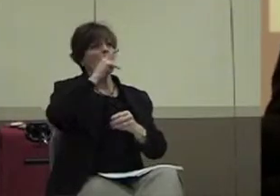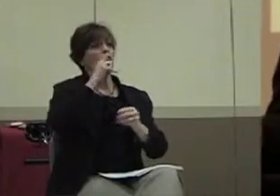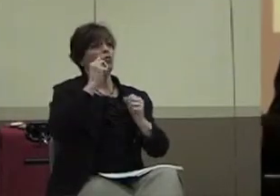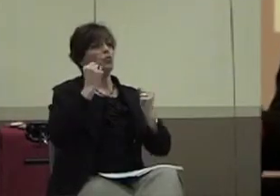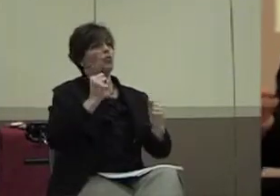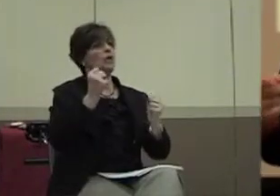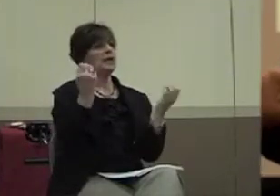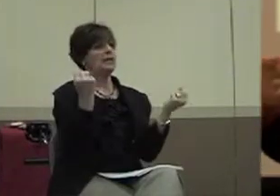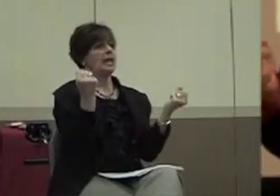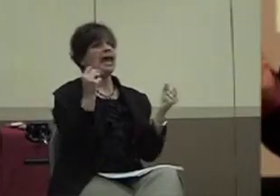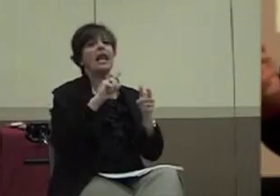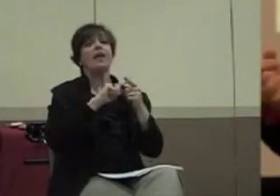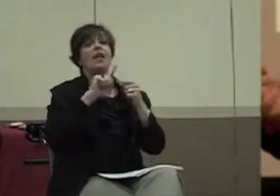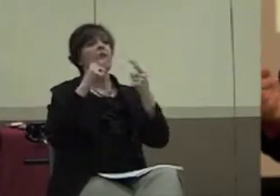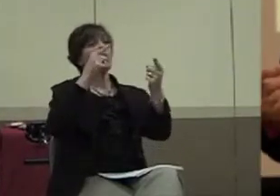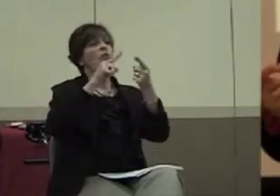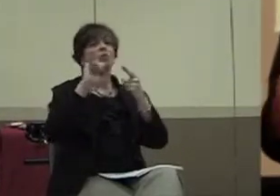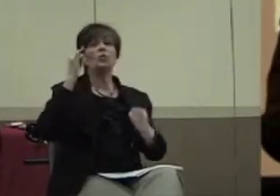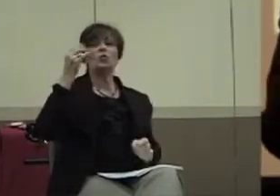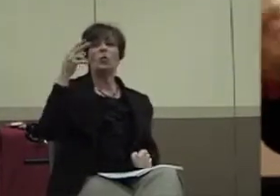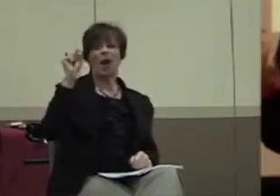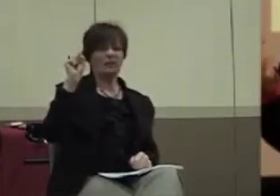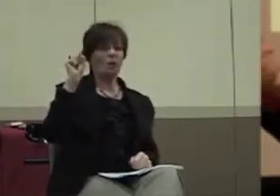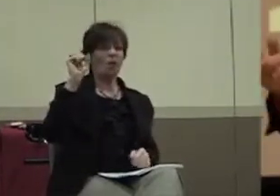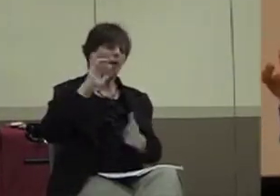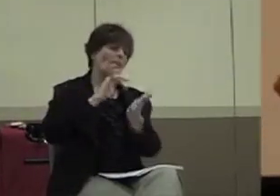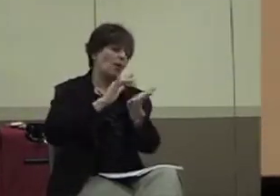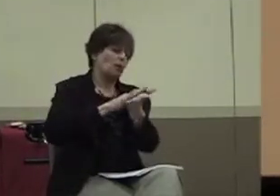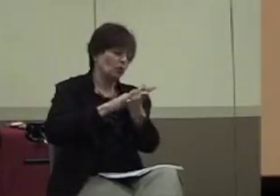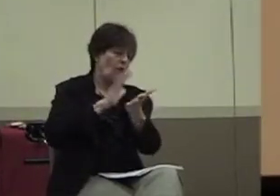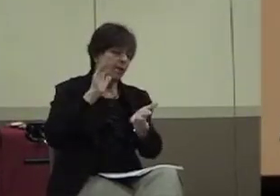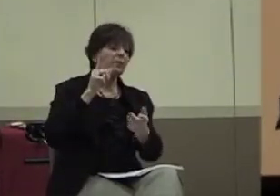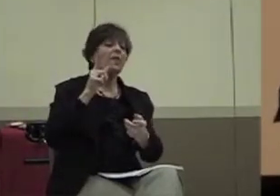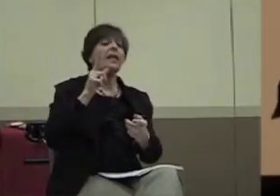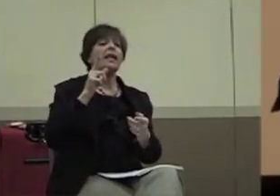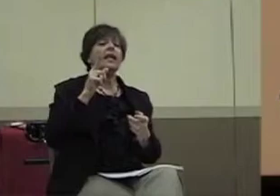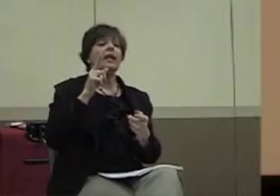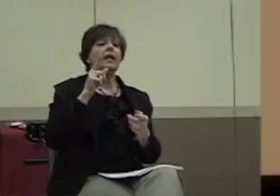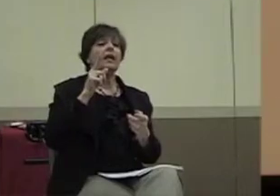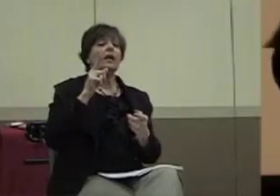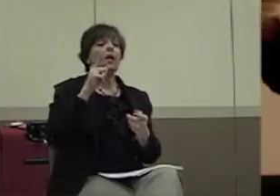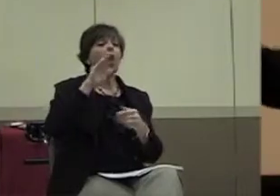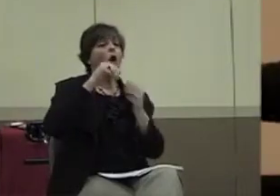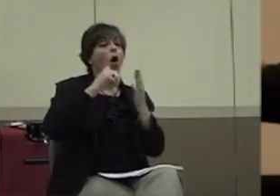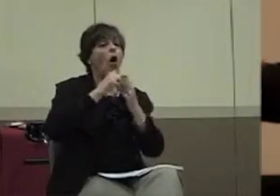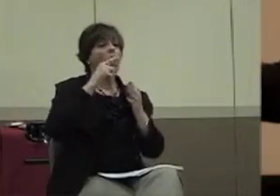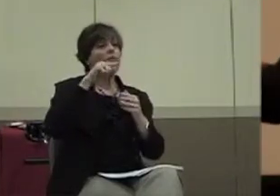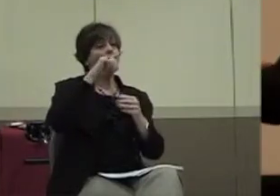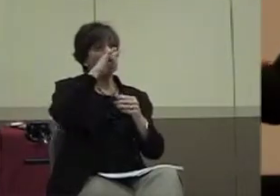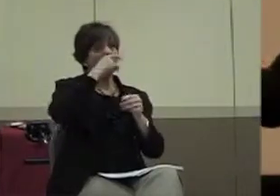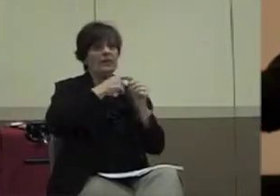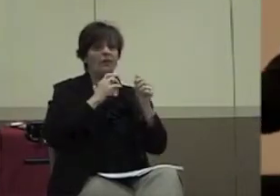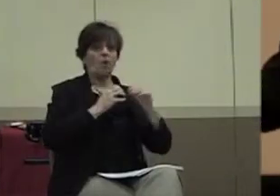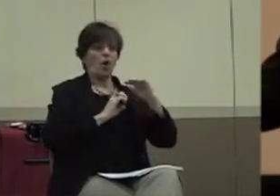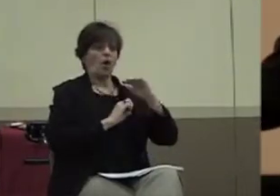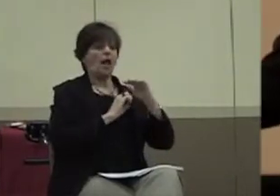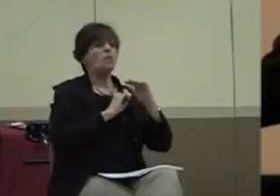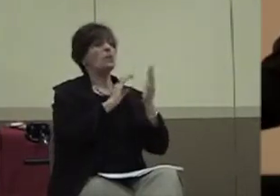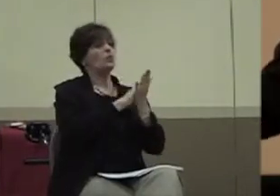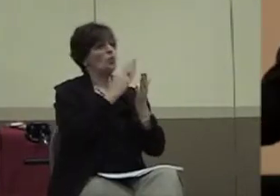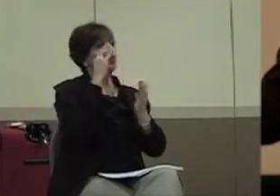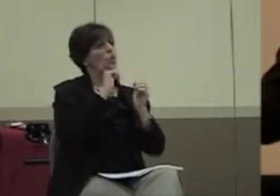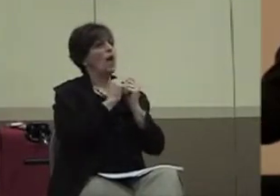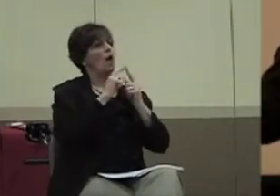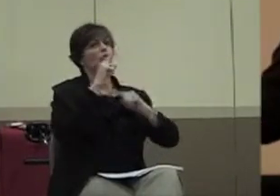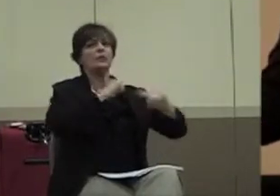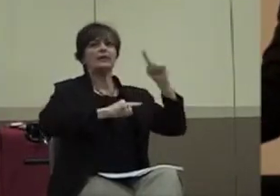middle school, or it was the junior high back then, but the kids all from our elementary school knew how to sign,